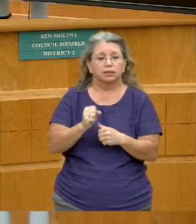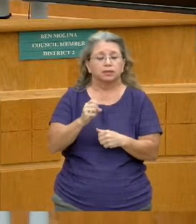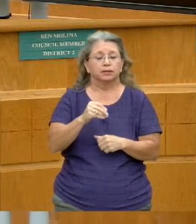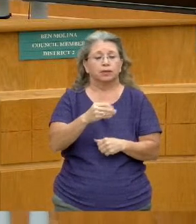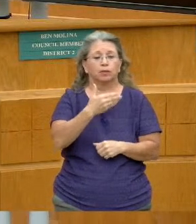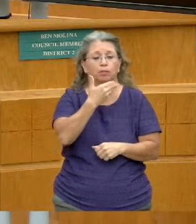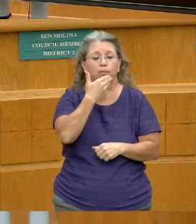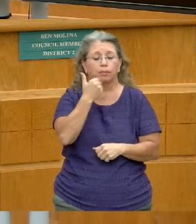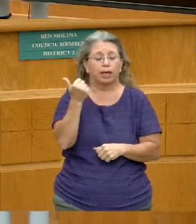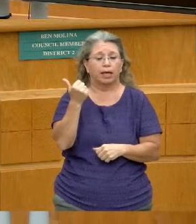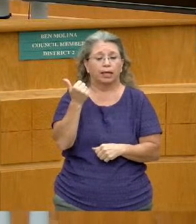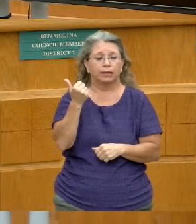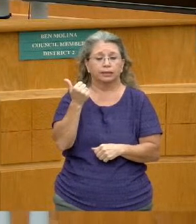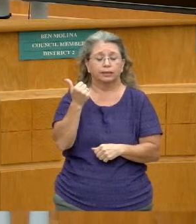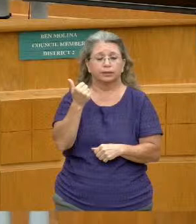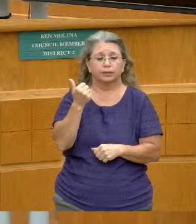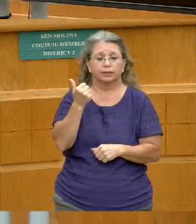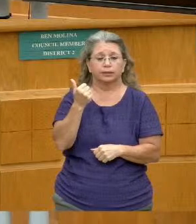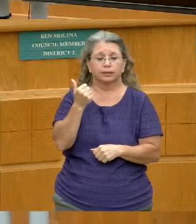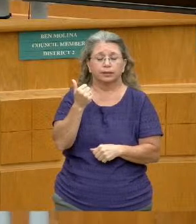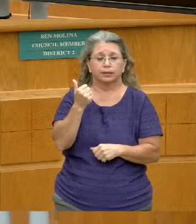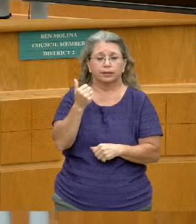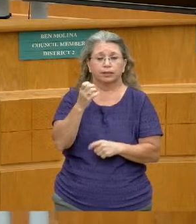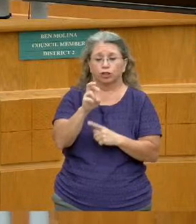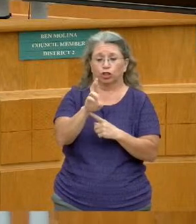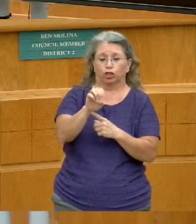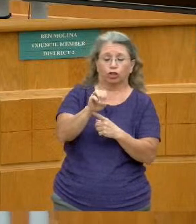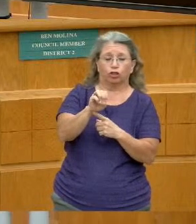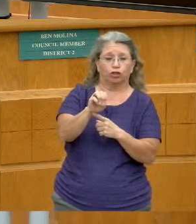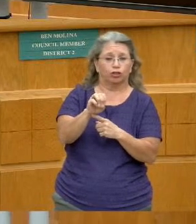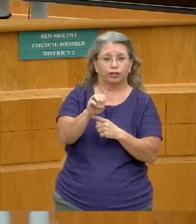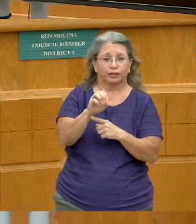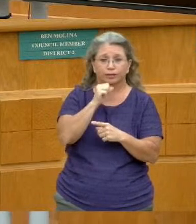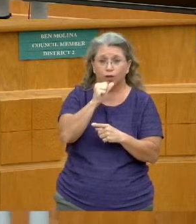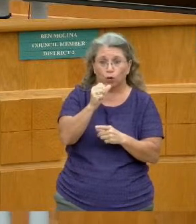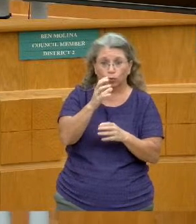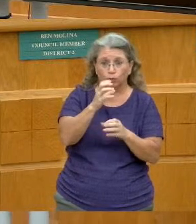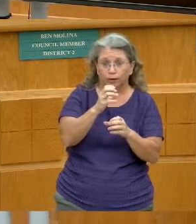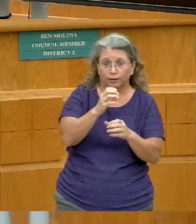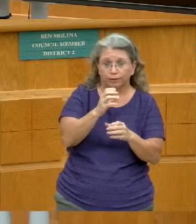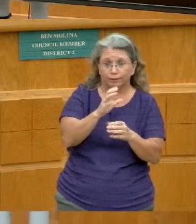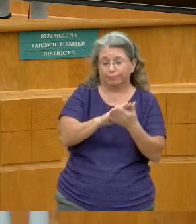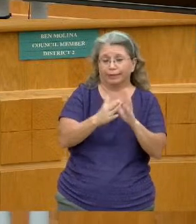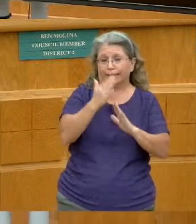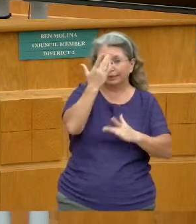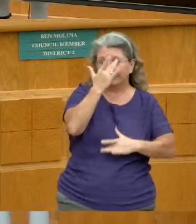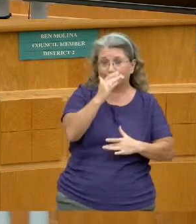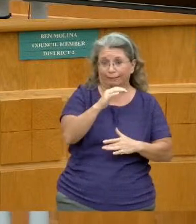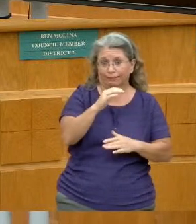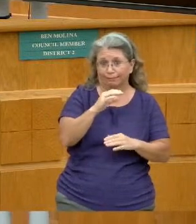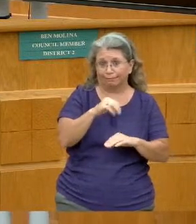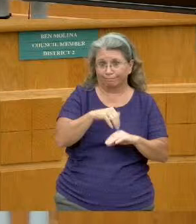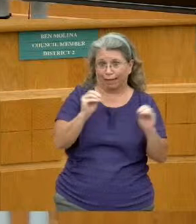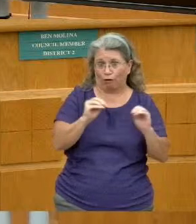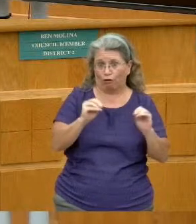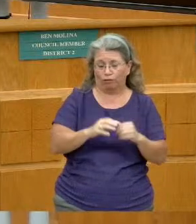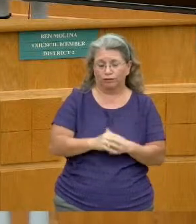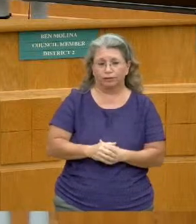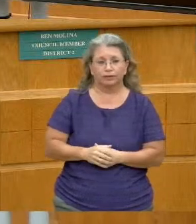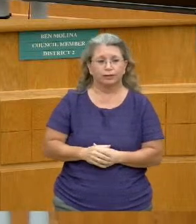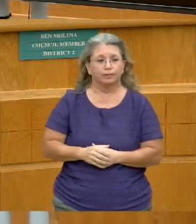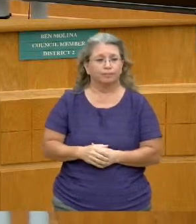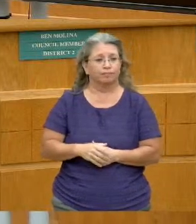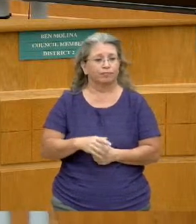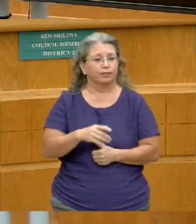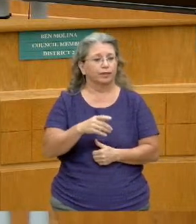cause for a cure is to not get it at all, right? So. And my last question, are